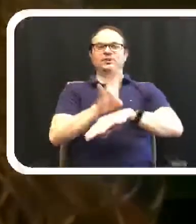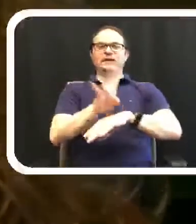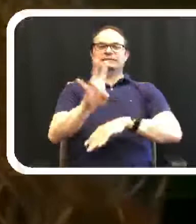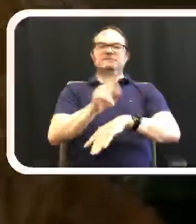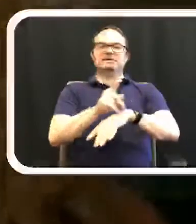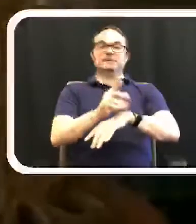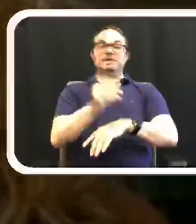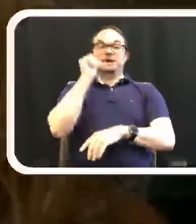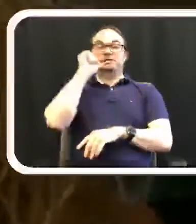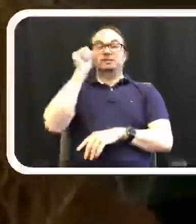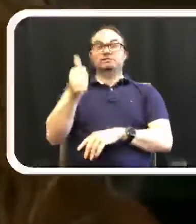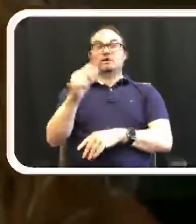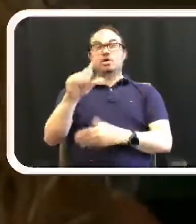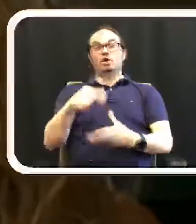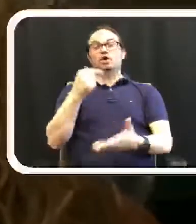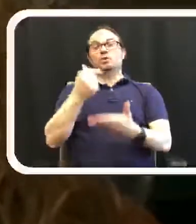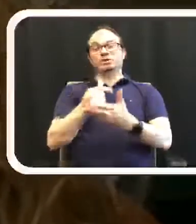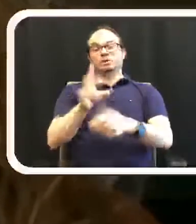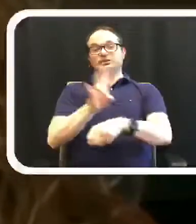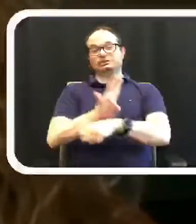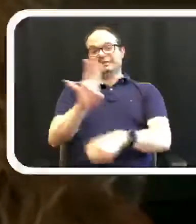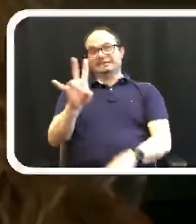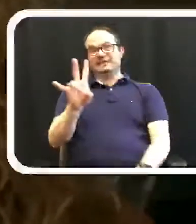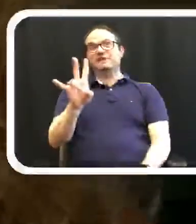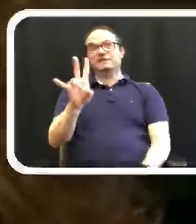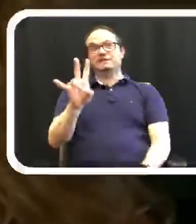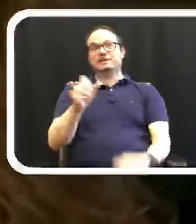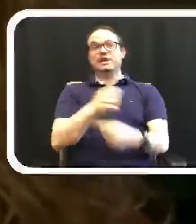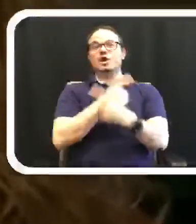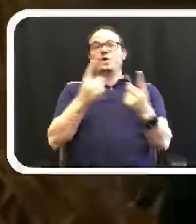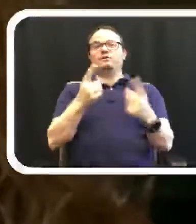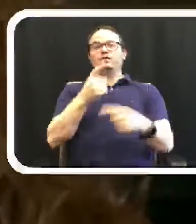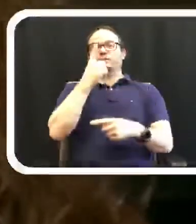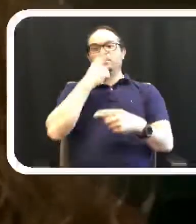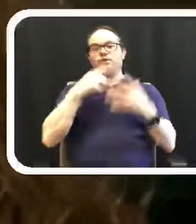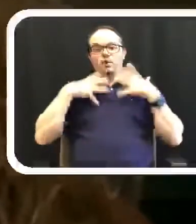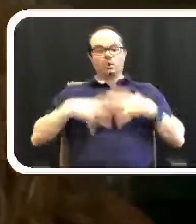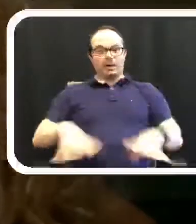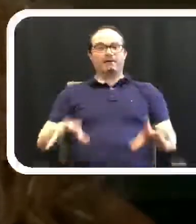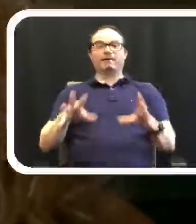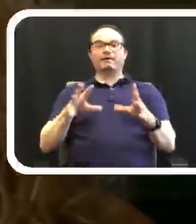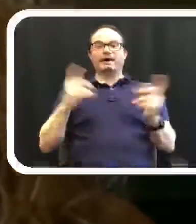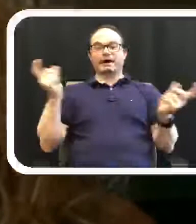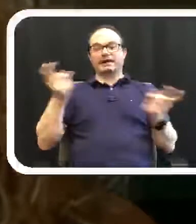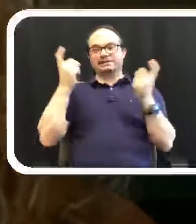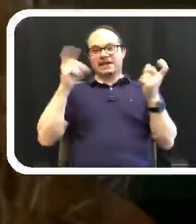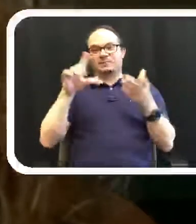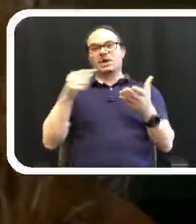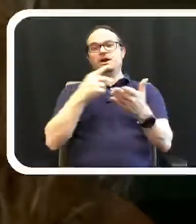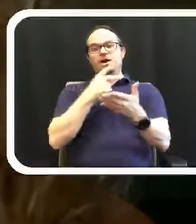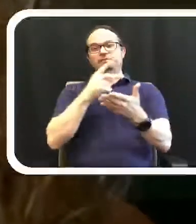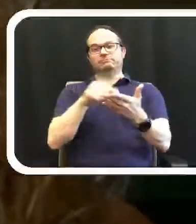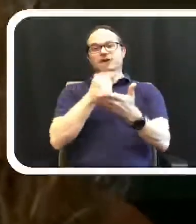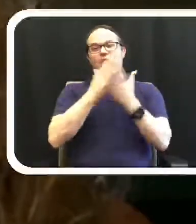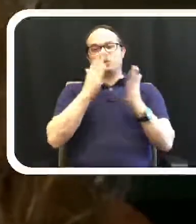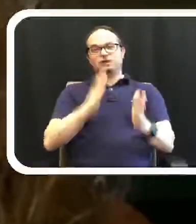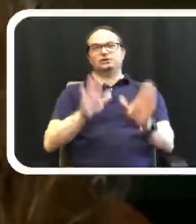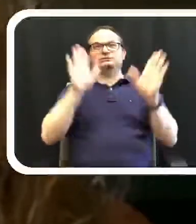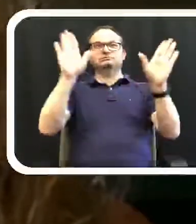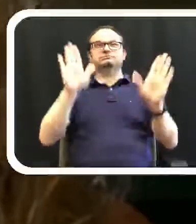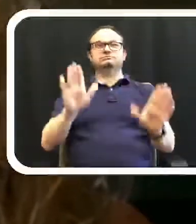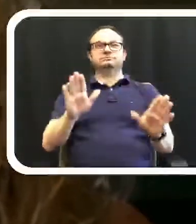then tomorrow, graduation is at 7. We want everybody to put their red on, celebrate our graduates, and they're just